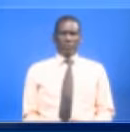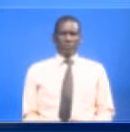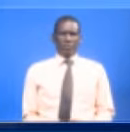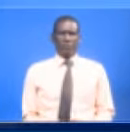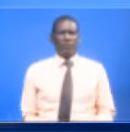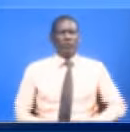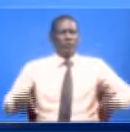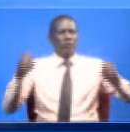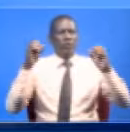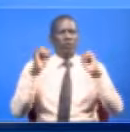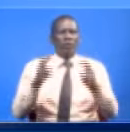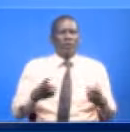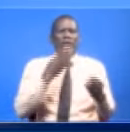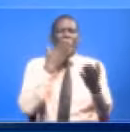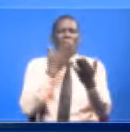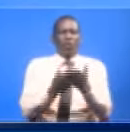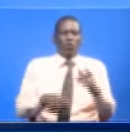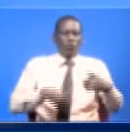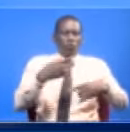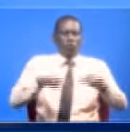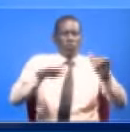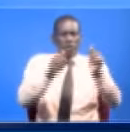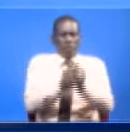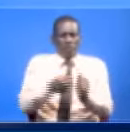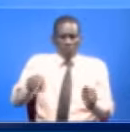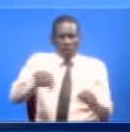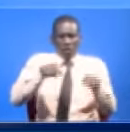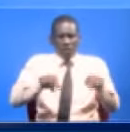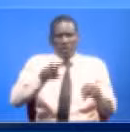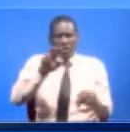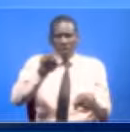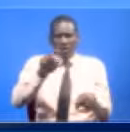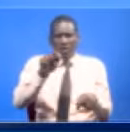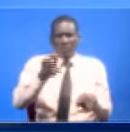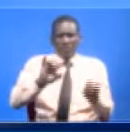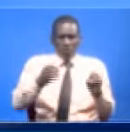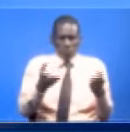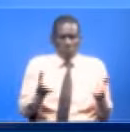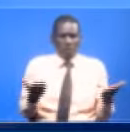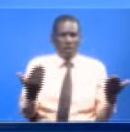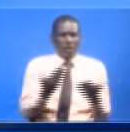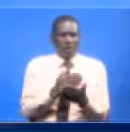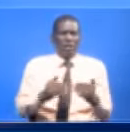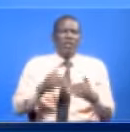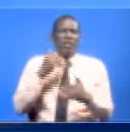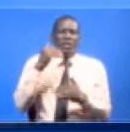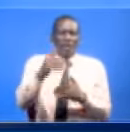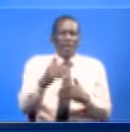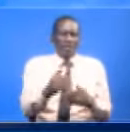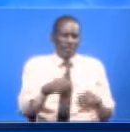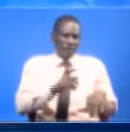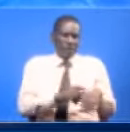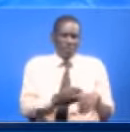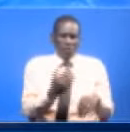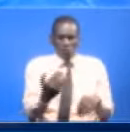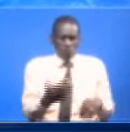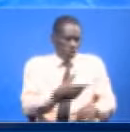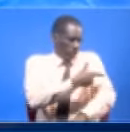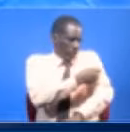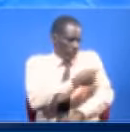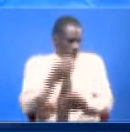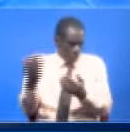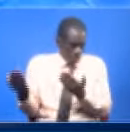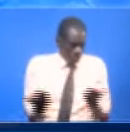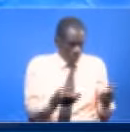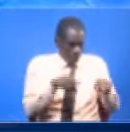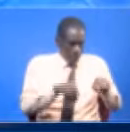All right, thank you for staying with us. This is NTV Tonight. Now, the next shipment of children routine vaccines is expected to arrive in the